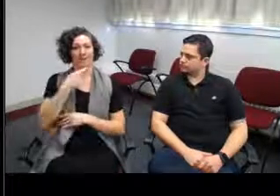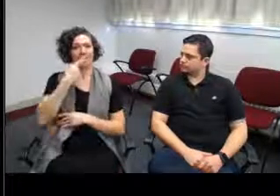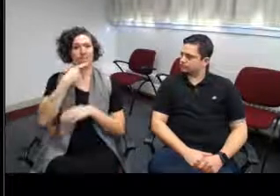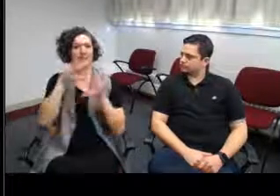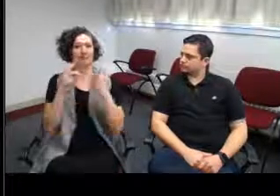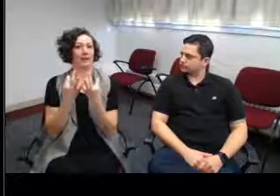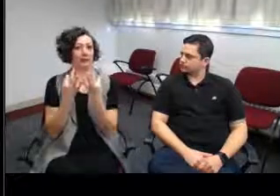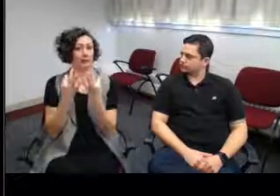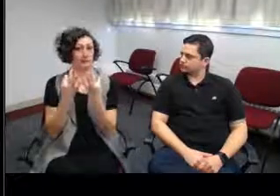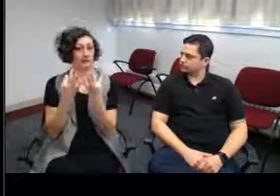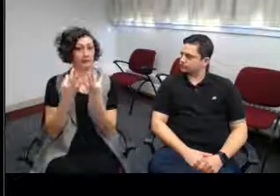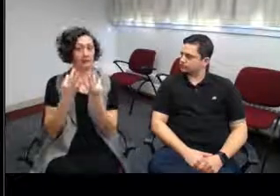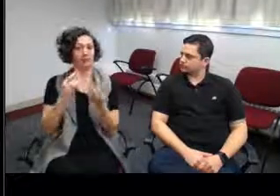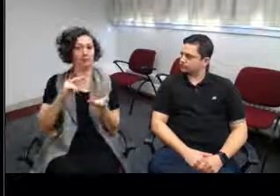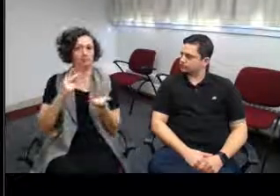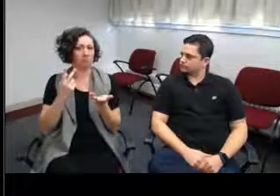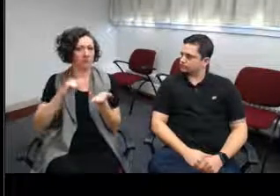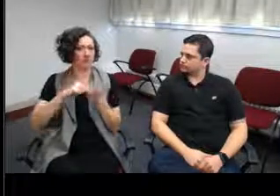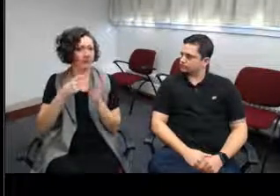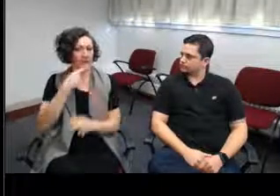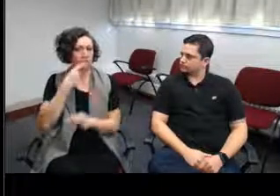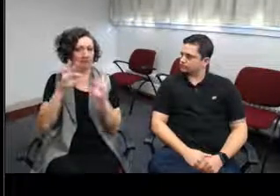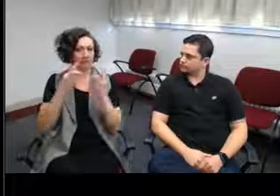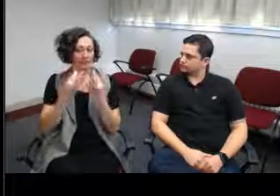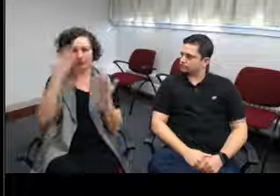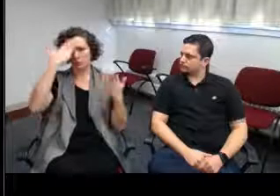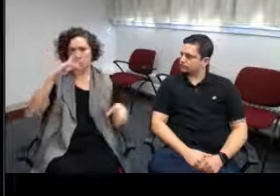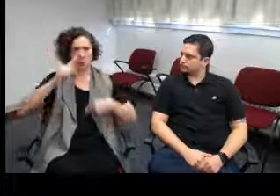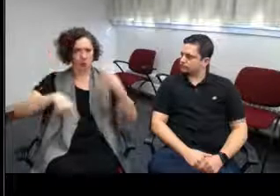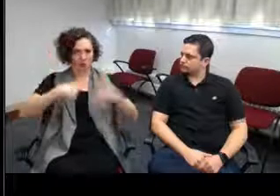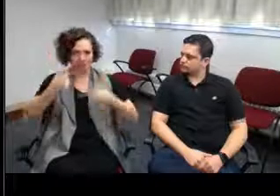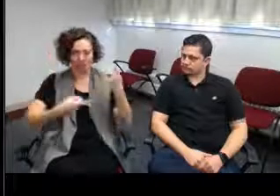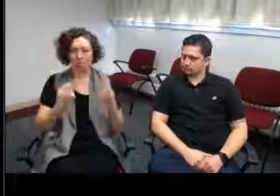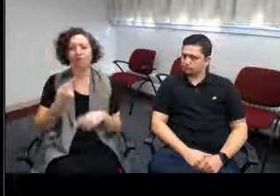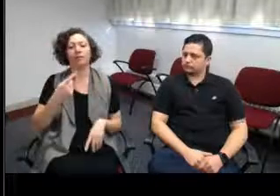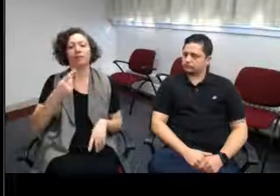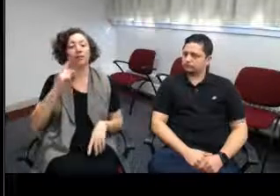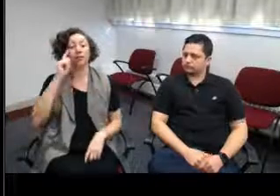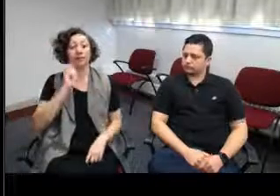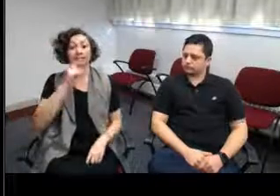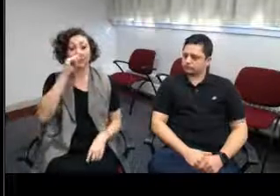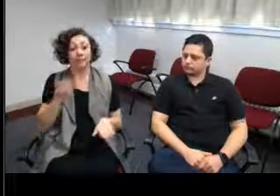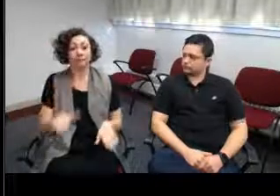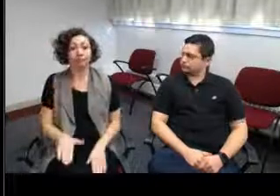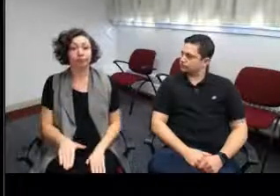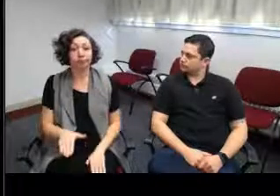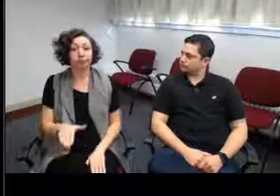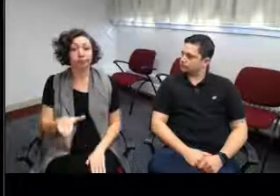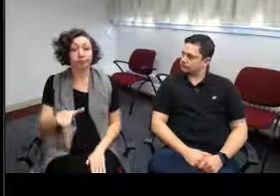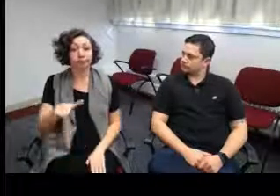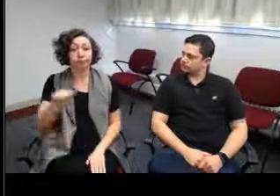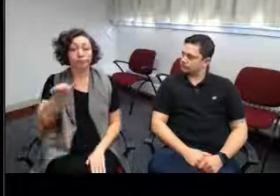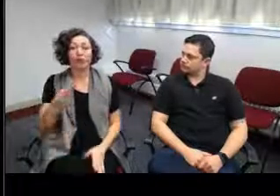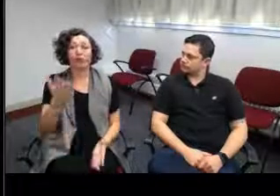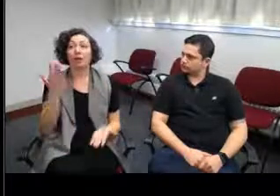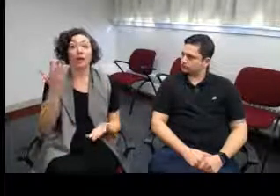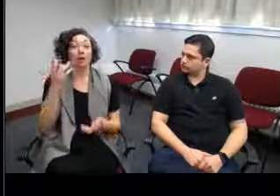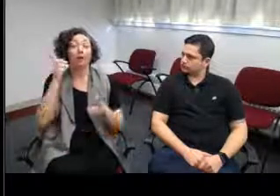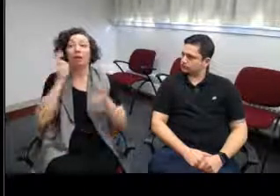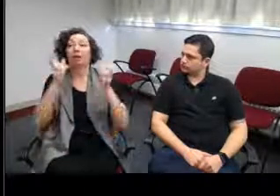95% of deaf children are born into hearing families. And those hearing families generally do not know sign